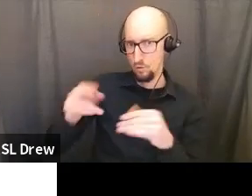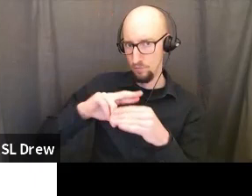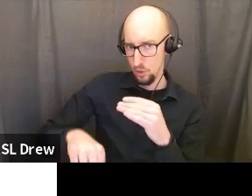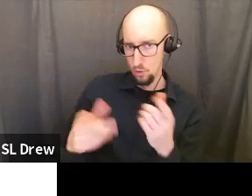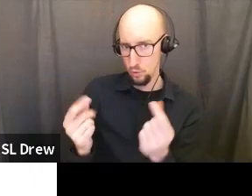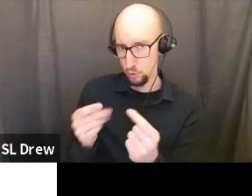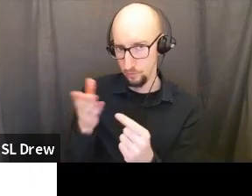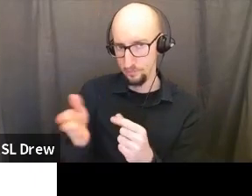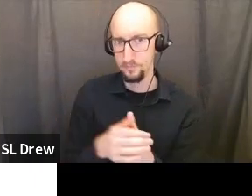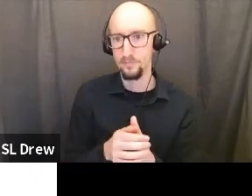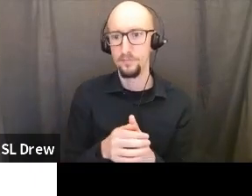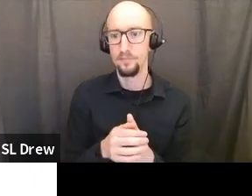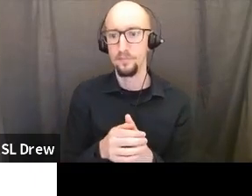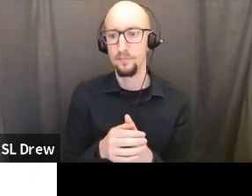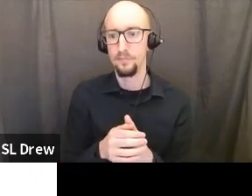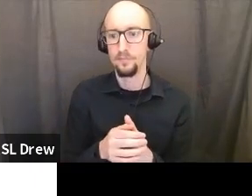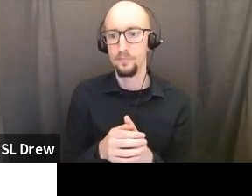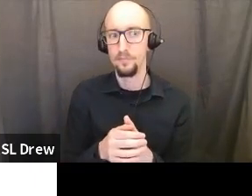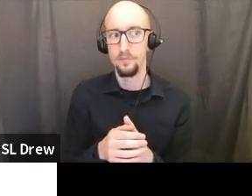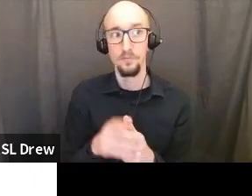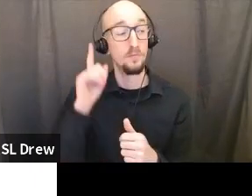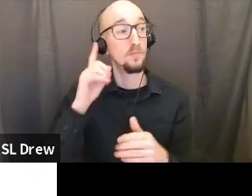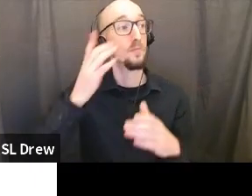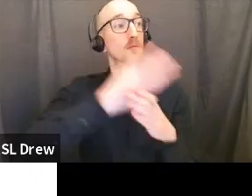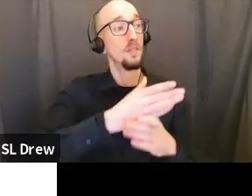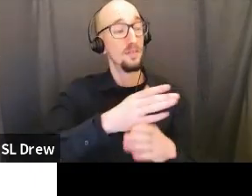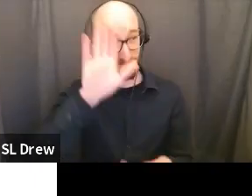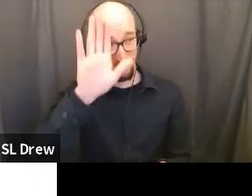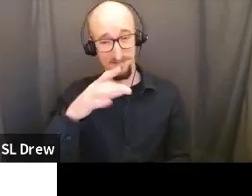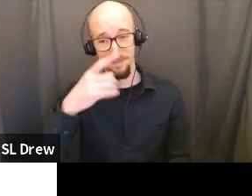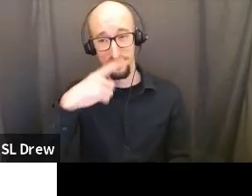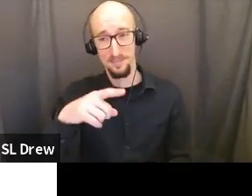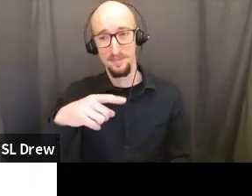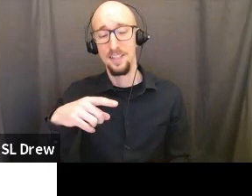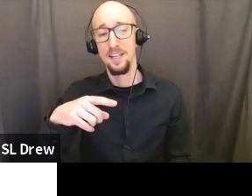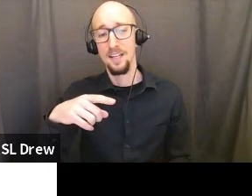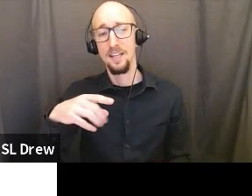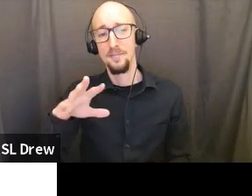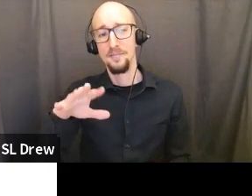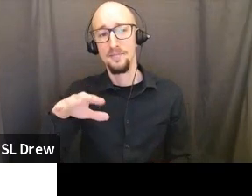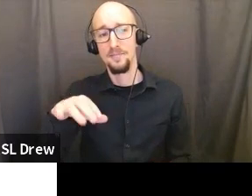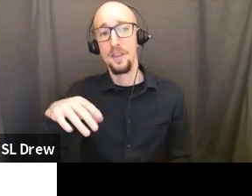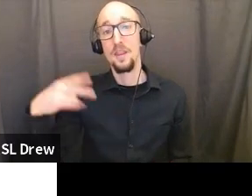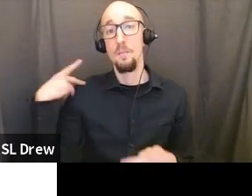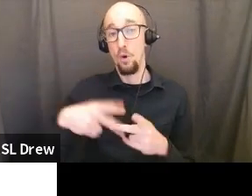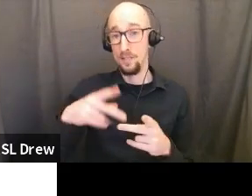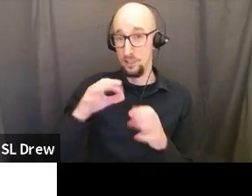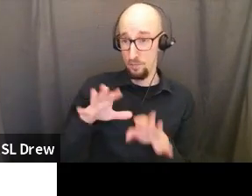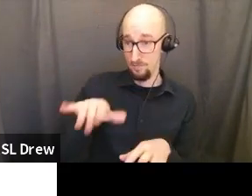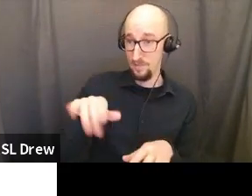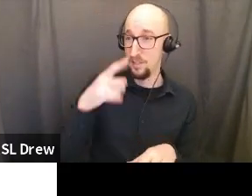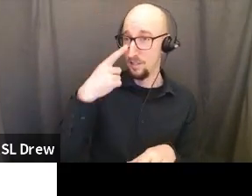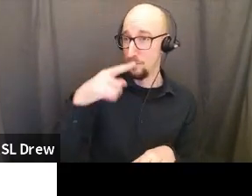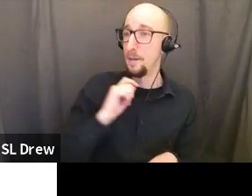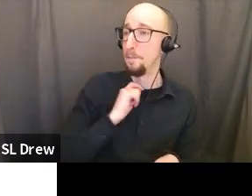to suggest that, Sorry, I just, yes, we have the Portuguese interpreter. Can you please mute